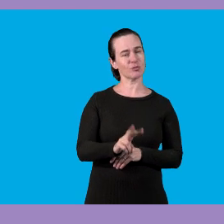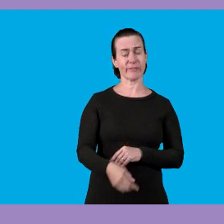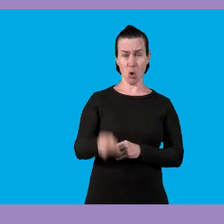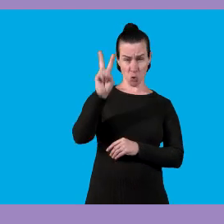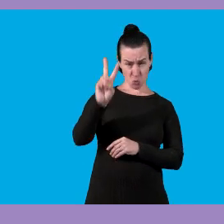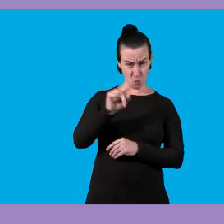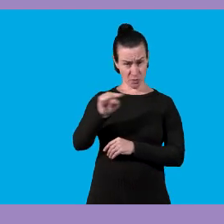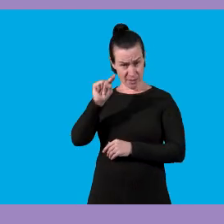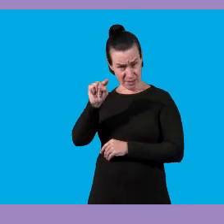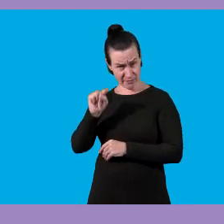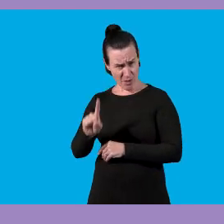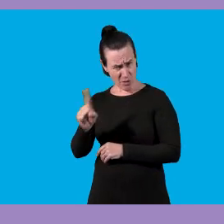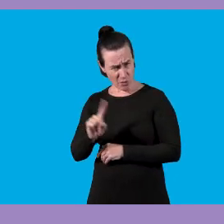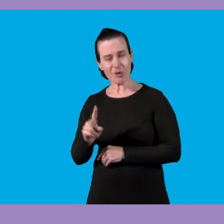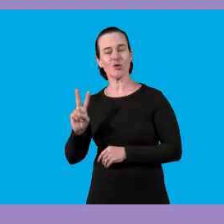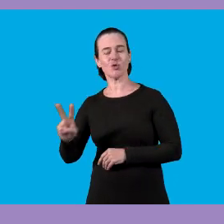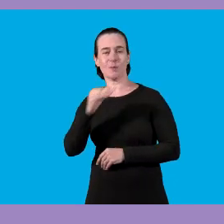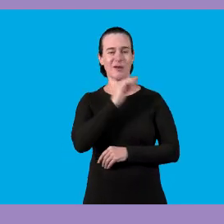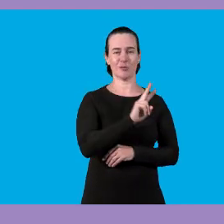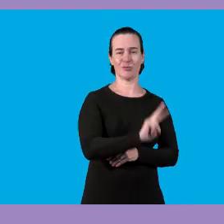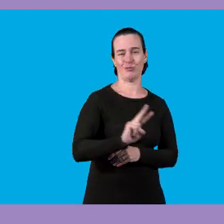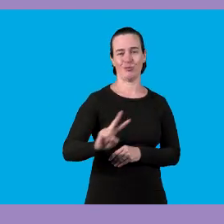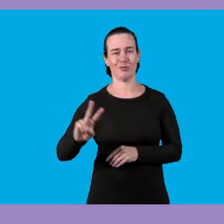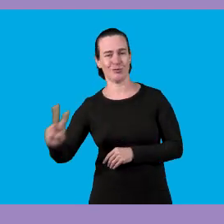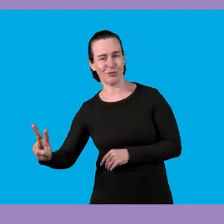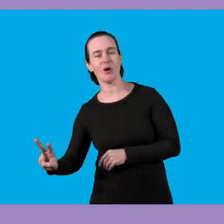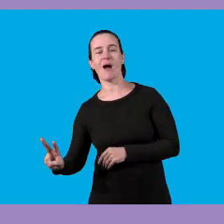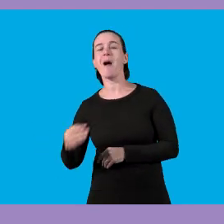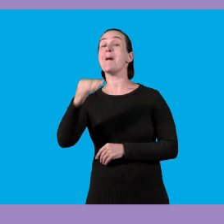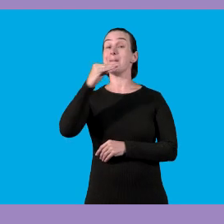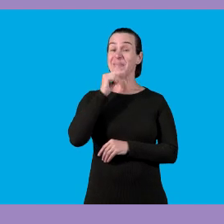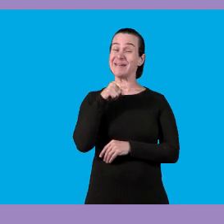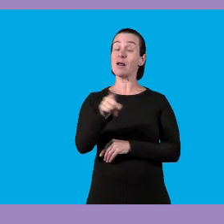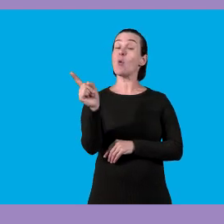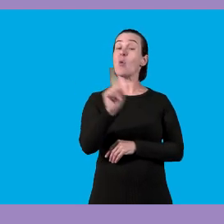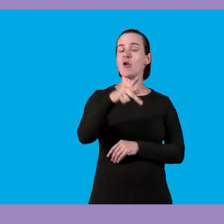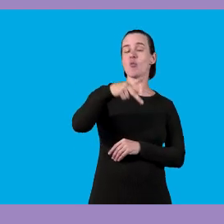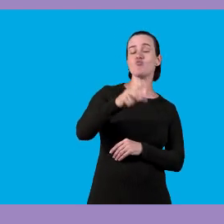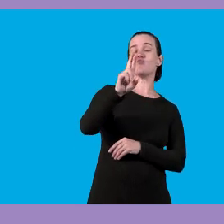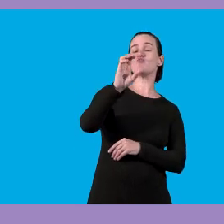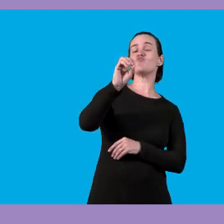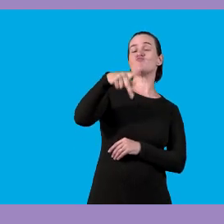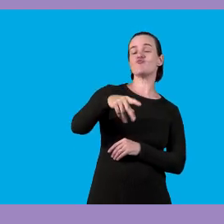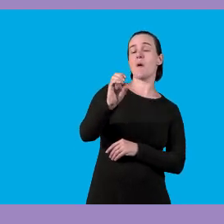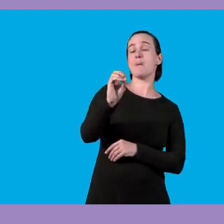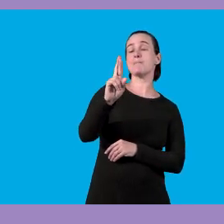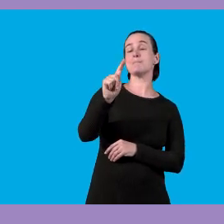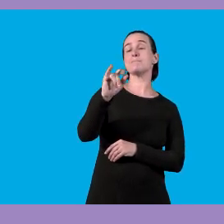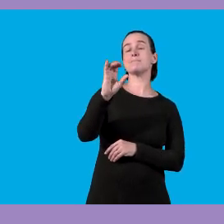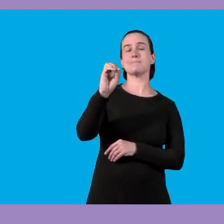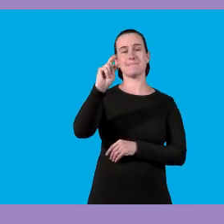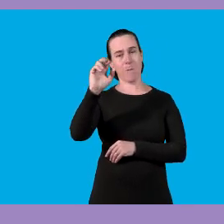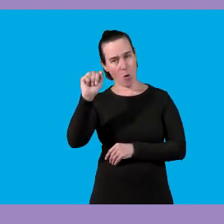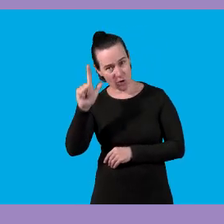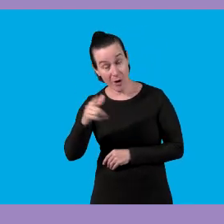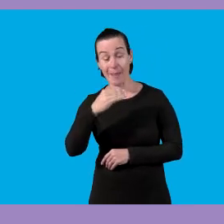2, and 2 divided by 1 will also give us 2. Therefore, we say they are proportional. In other words, the ratio of all the